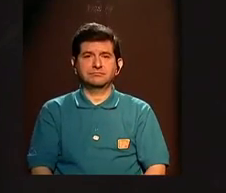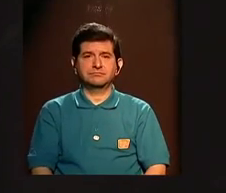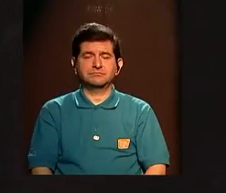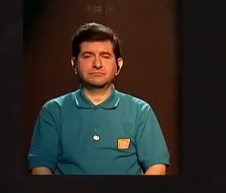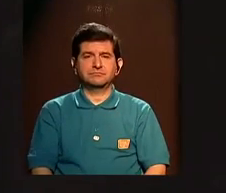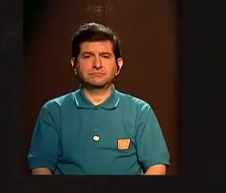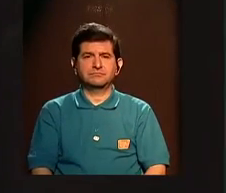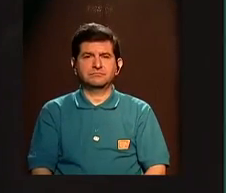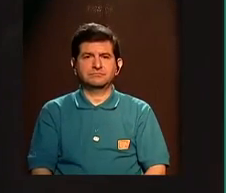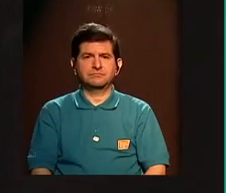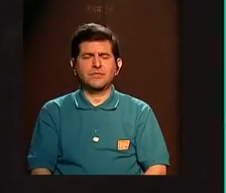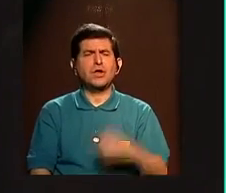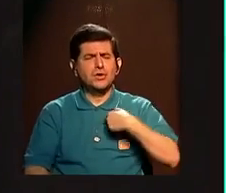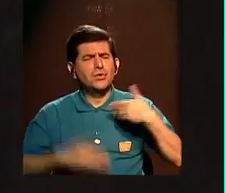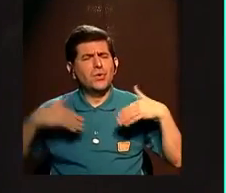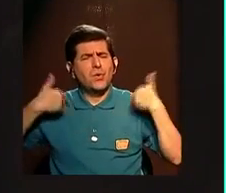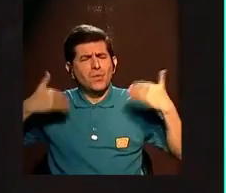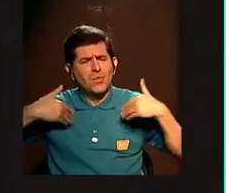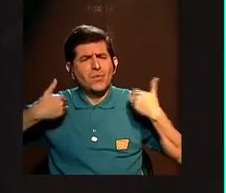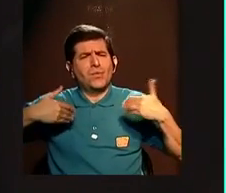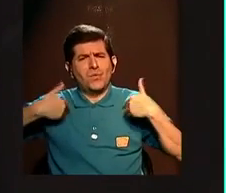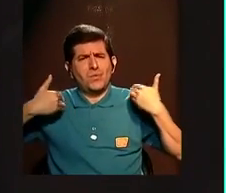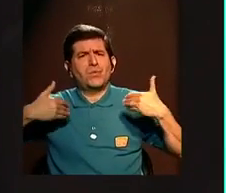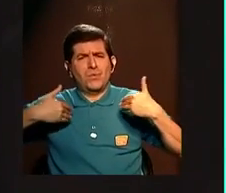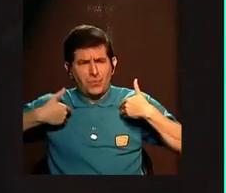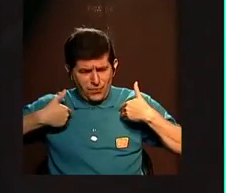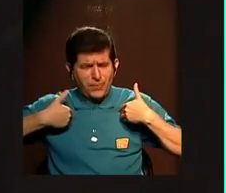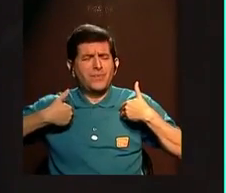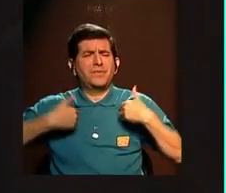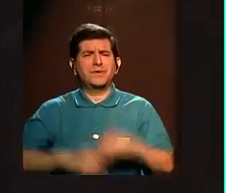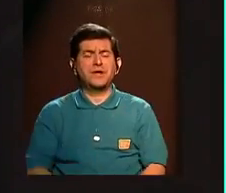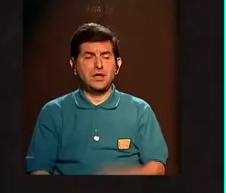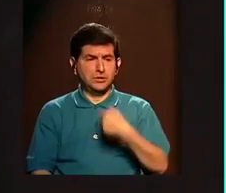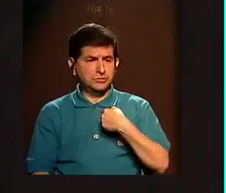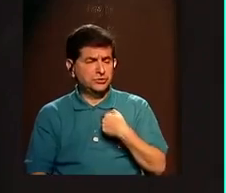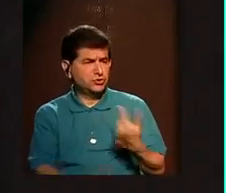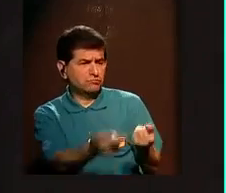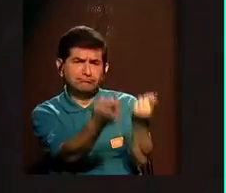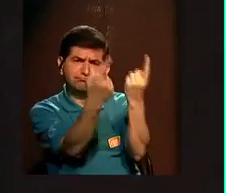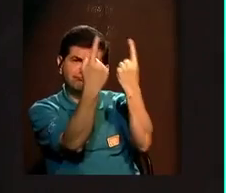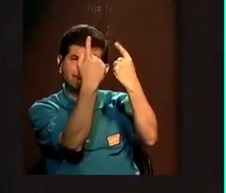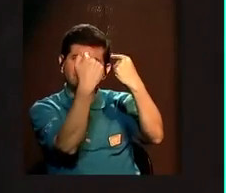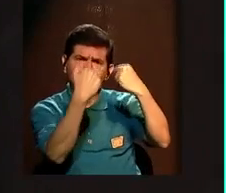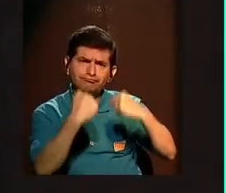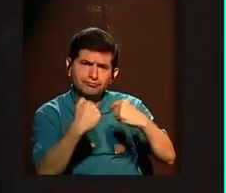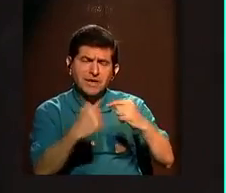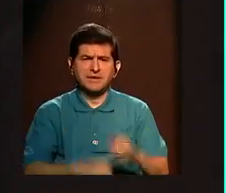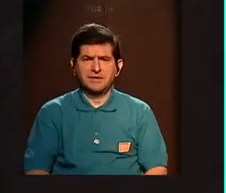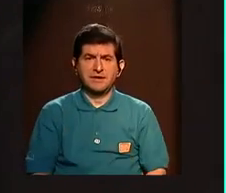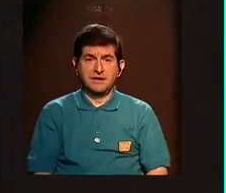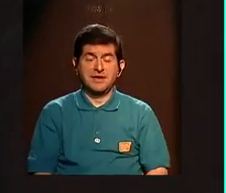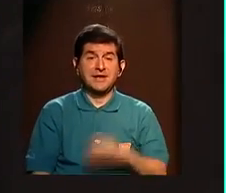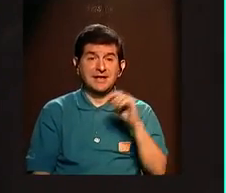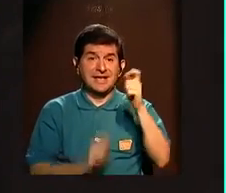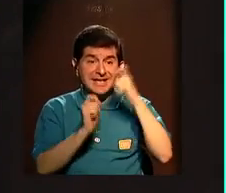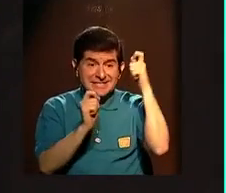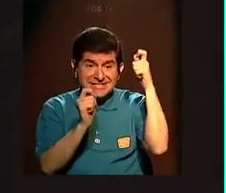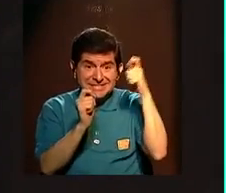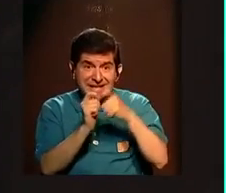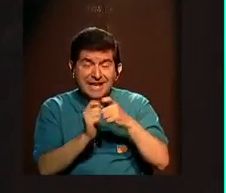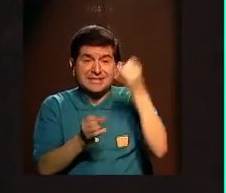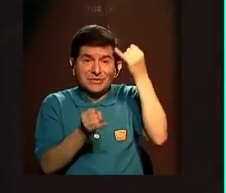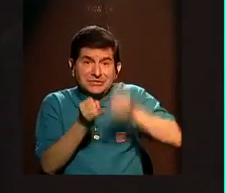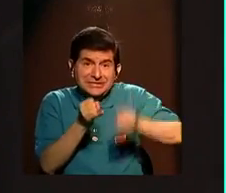And I'm very happy to have arrived in the immediate aftermath of your